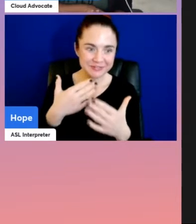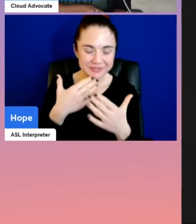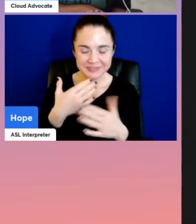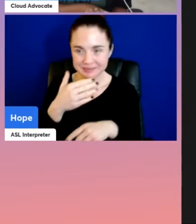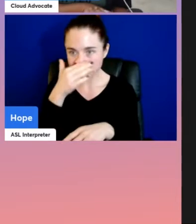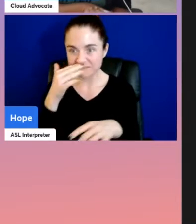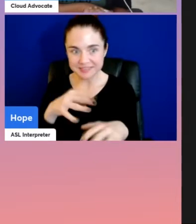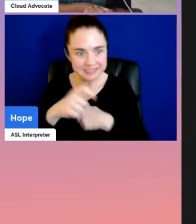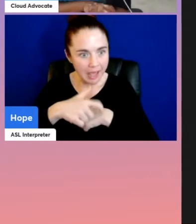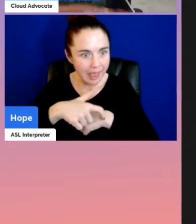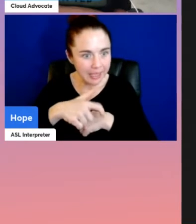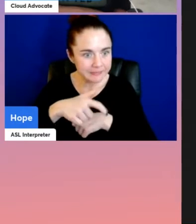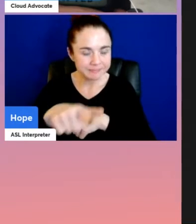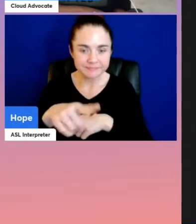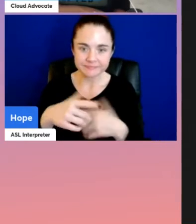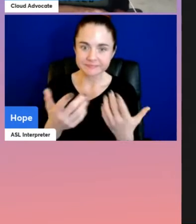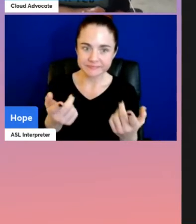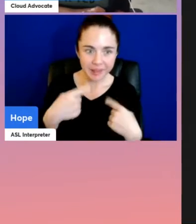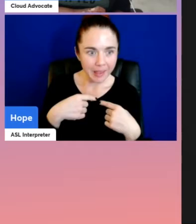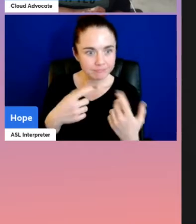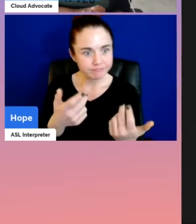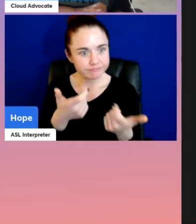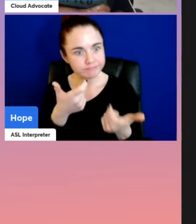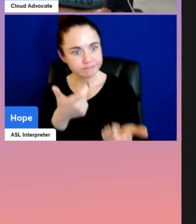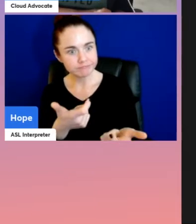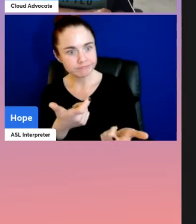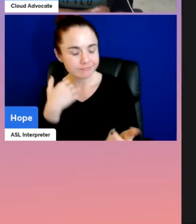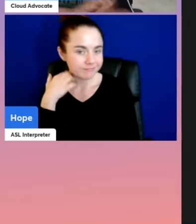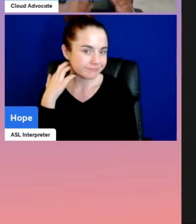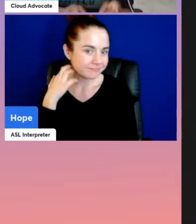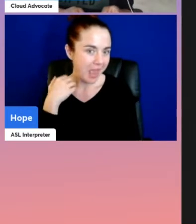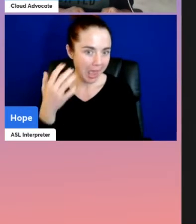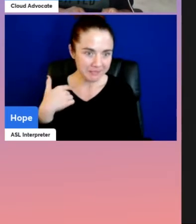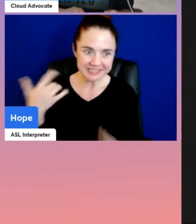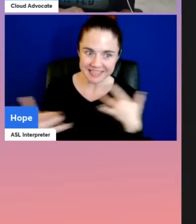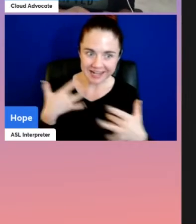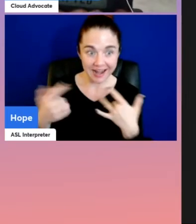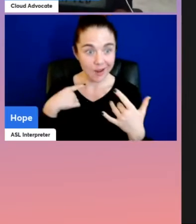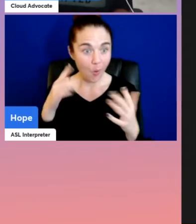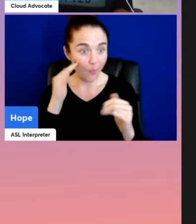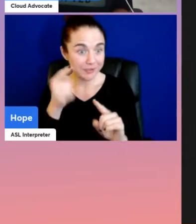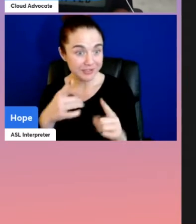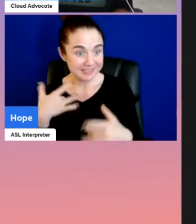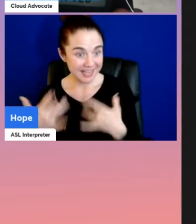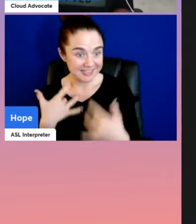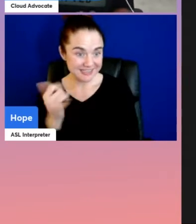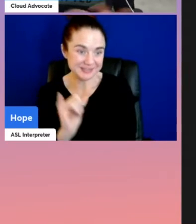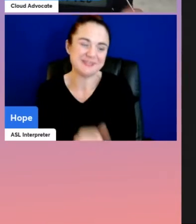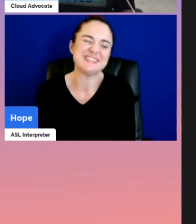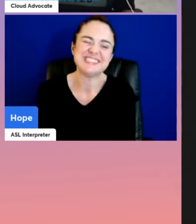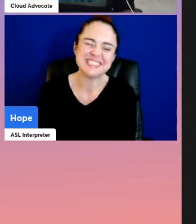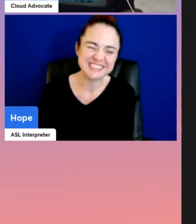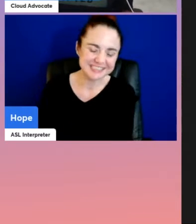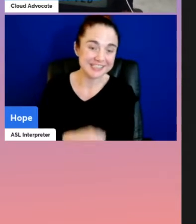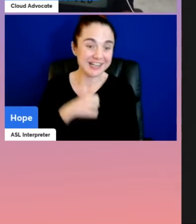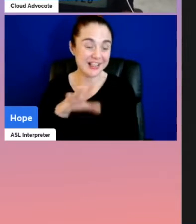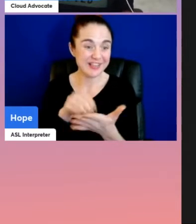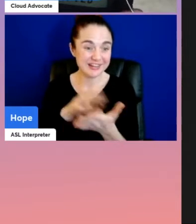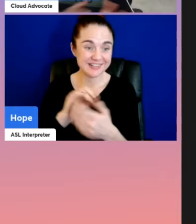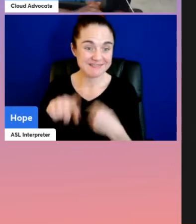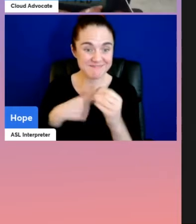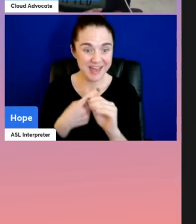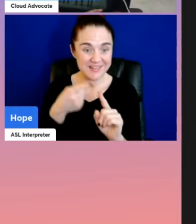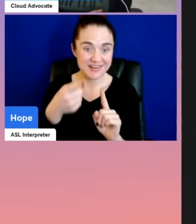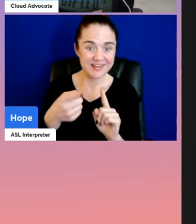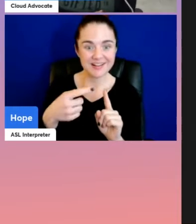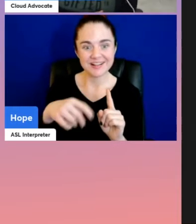here. And yes, I am excited. I hope you're excited to learn about Code Theft Auto.